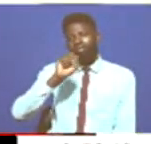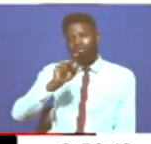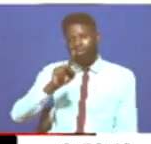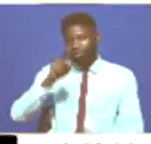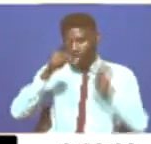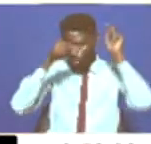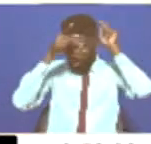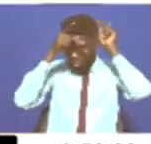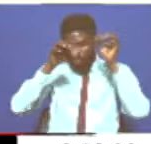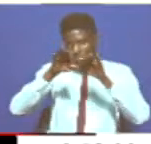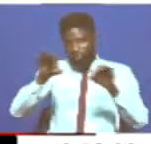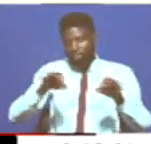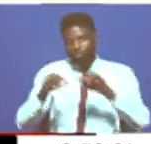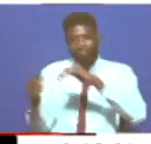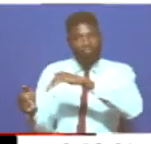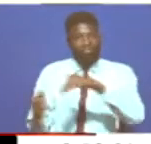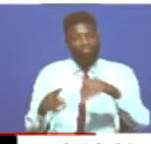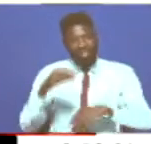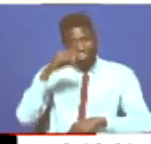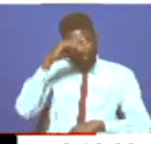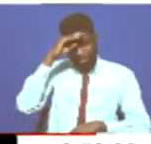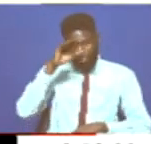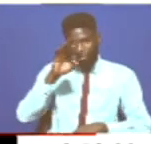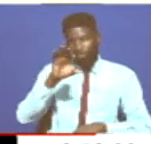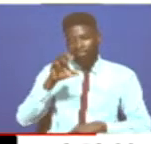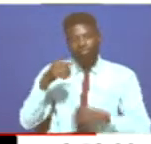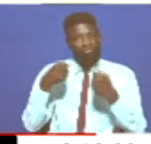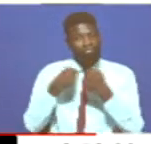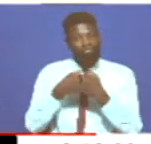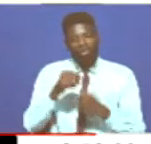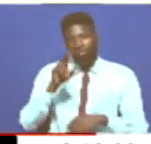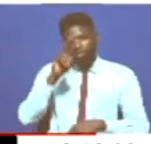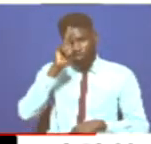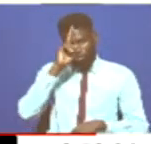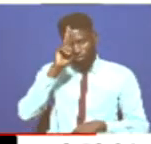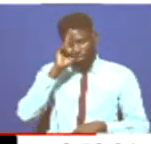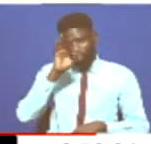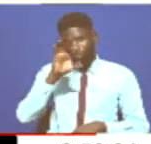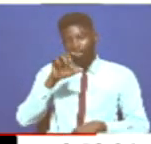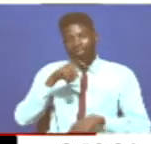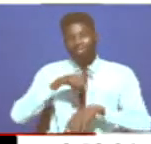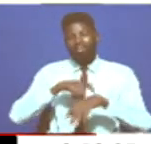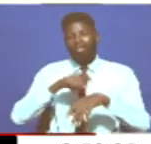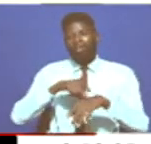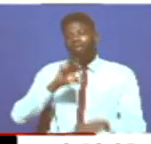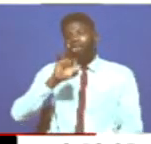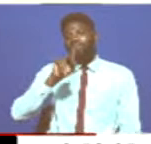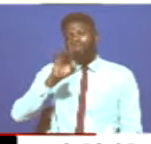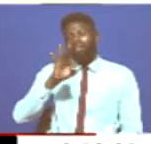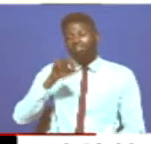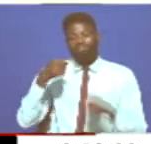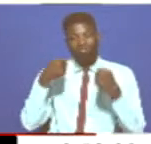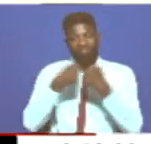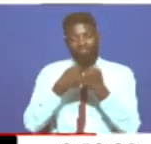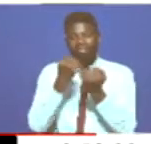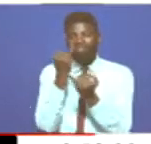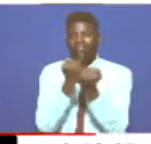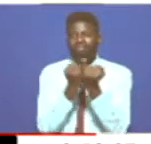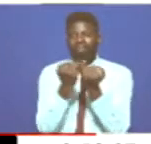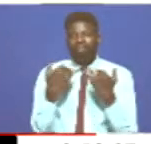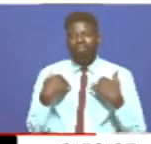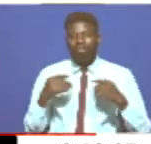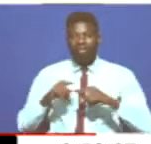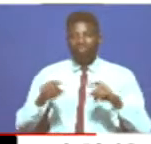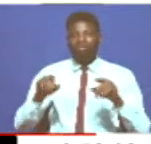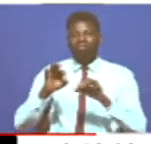Defending champions Tusker FC will take on Police FC in one of the six Kenyan Premier League matches slated for Saturday in different venues